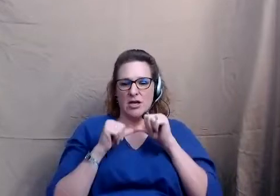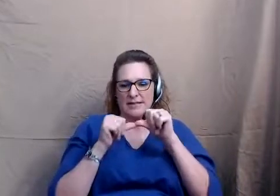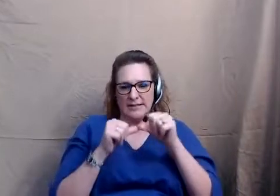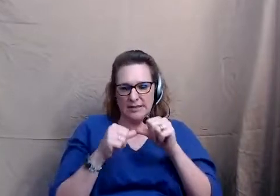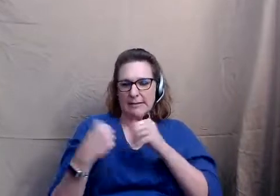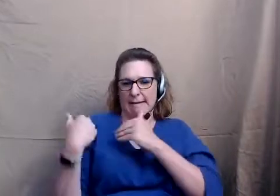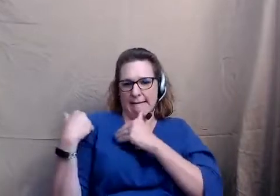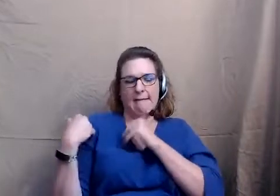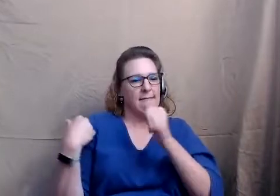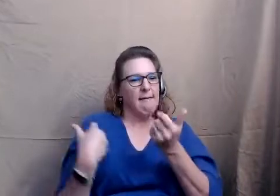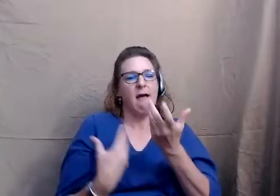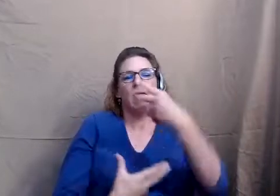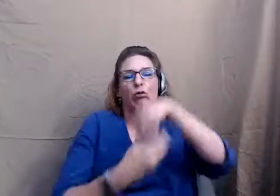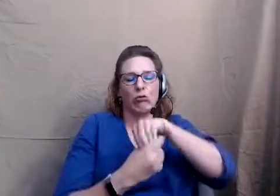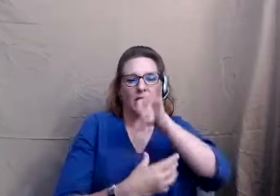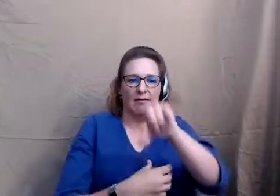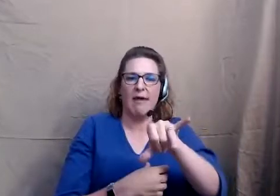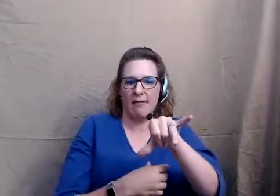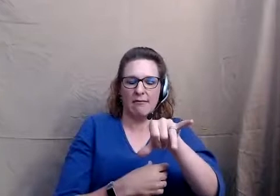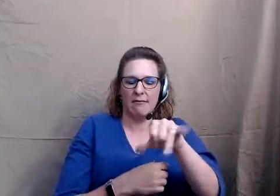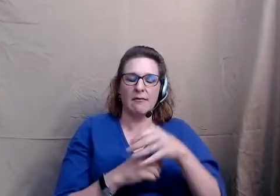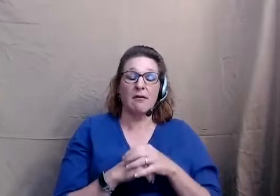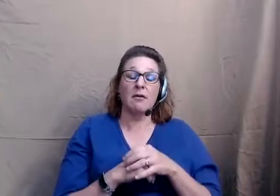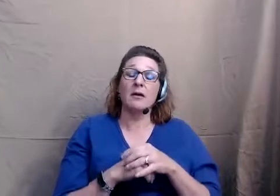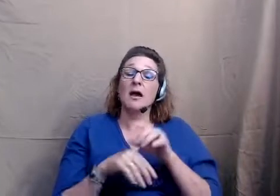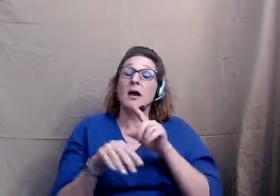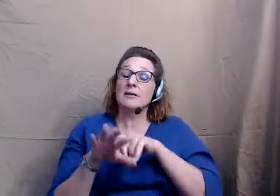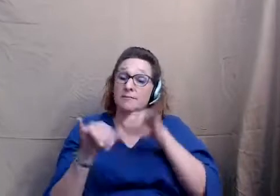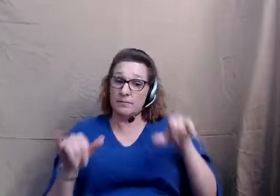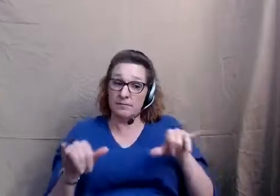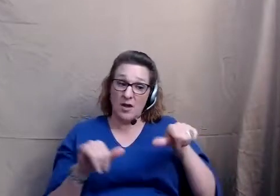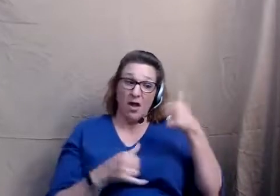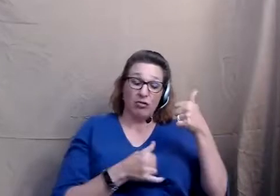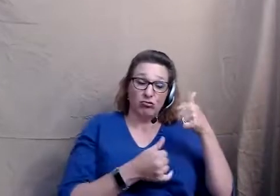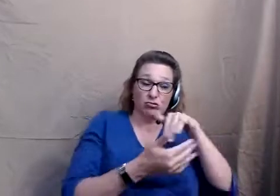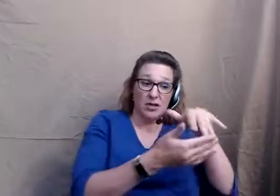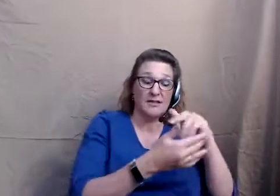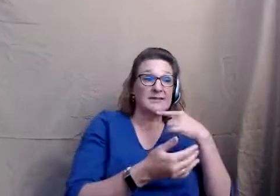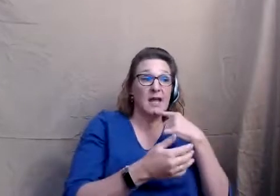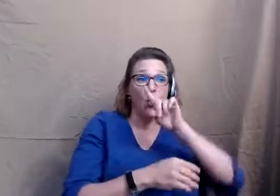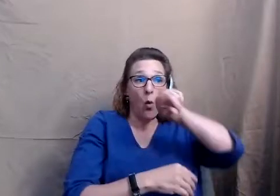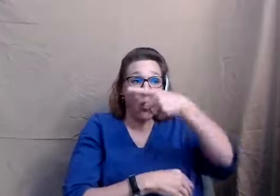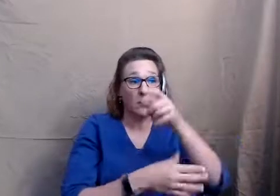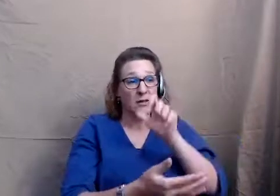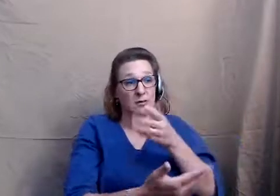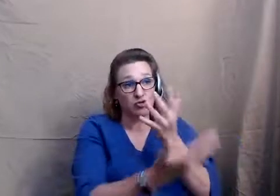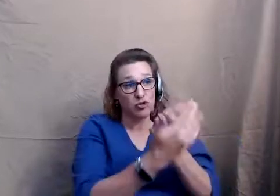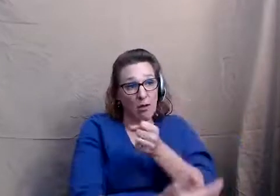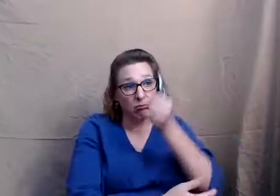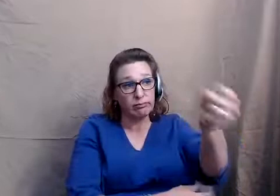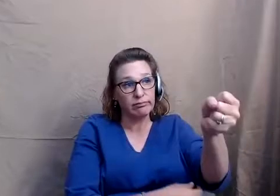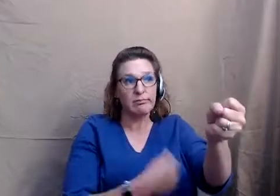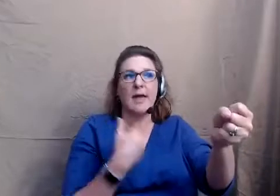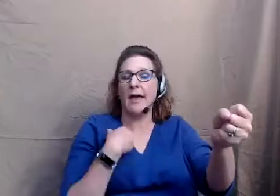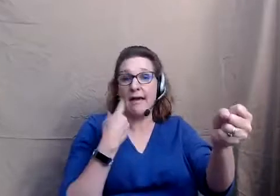of the sentence. Similarly, studies find that incarceration alone has no effect